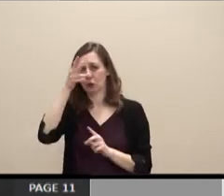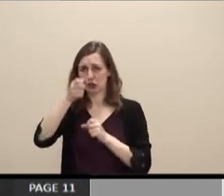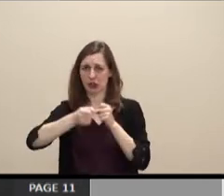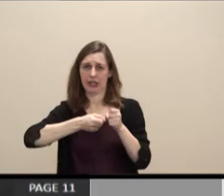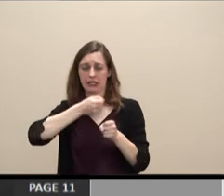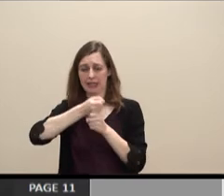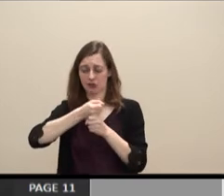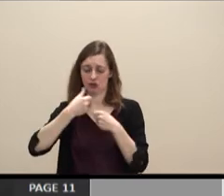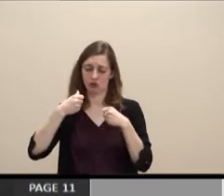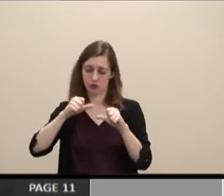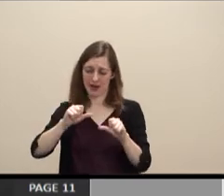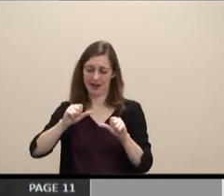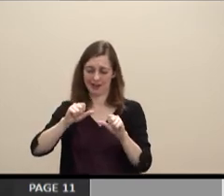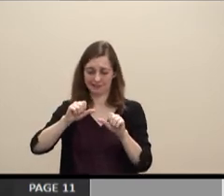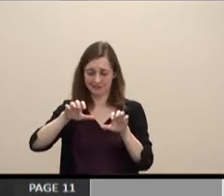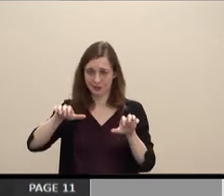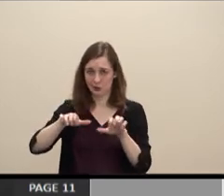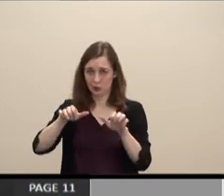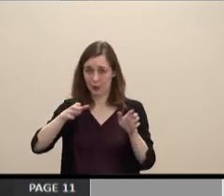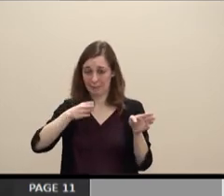patterns, because we've got this